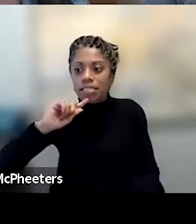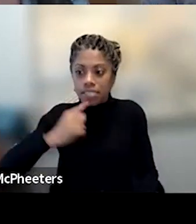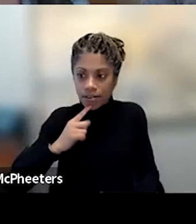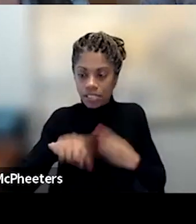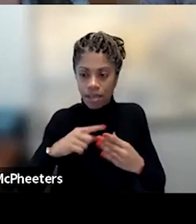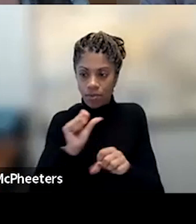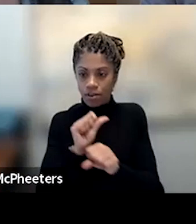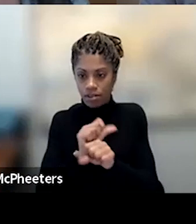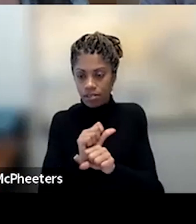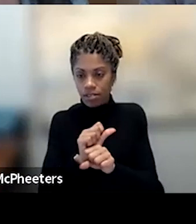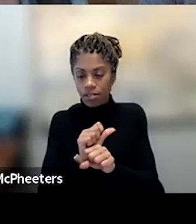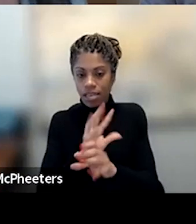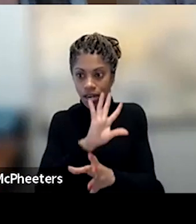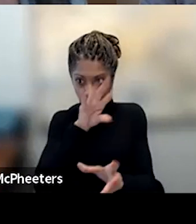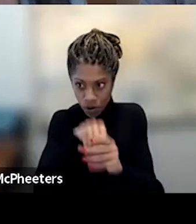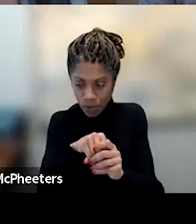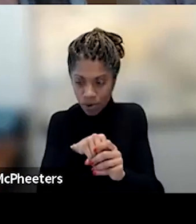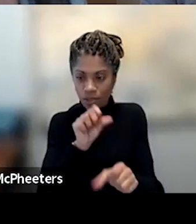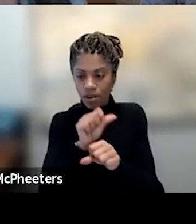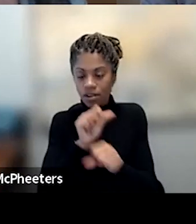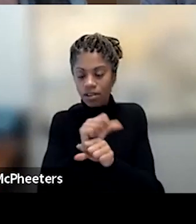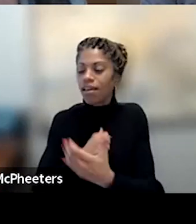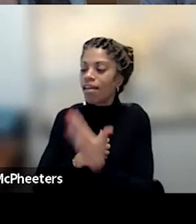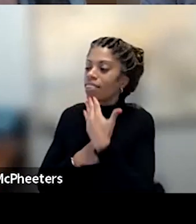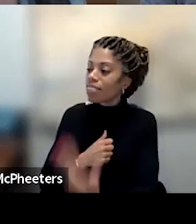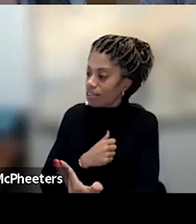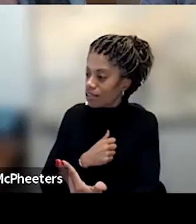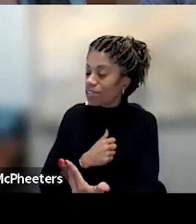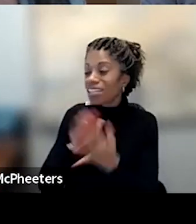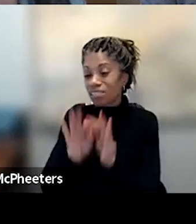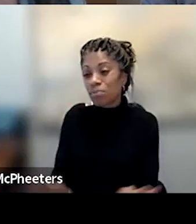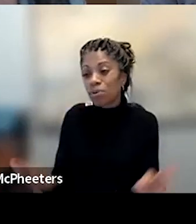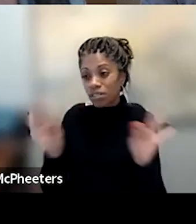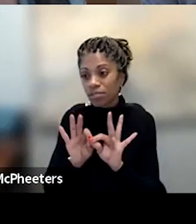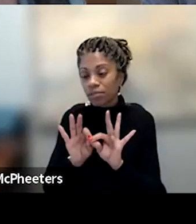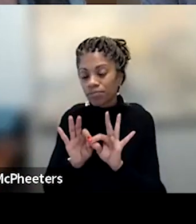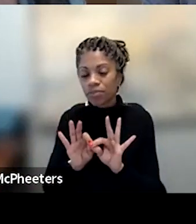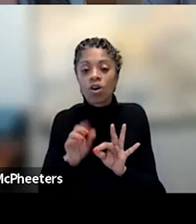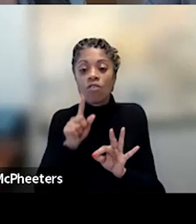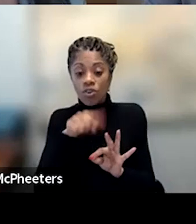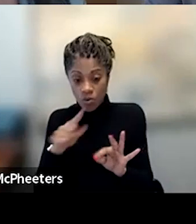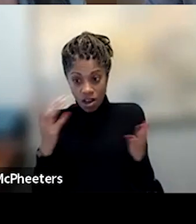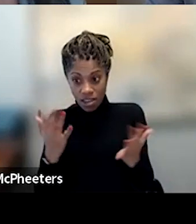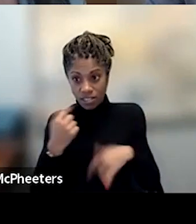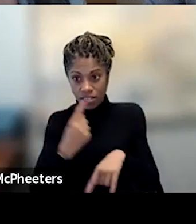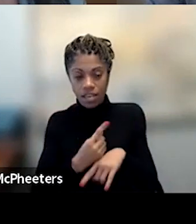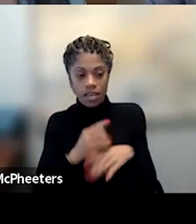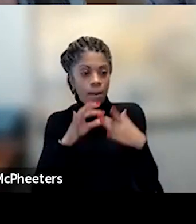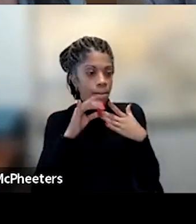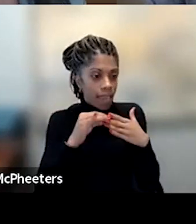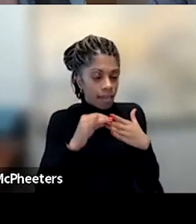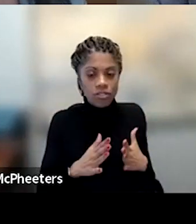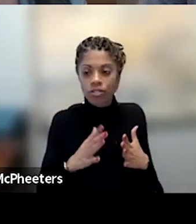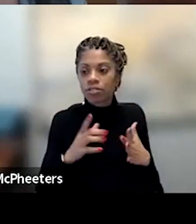Thank you for that. I mean, that's so important. And I mean, for those of you on the call who are managers and leaders who have teams you're responsible